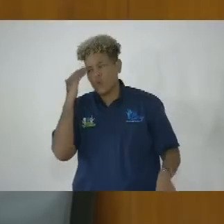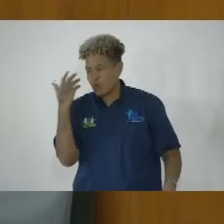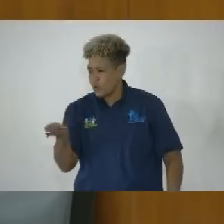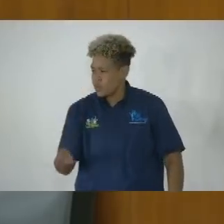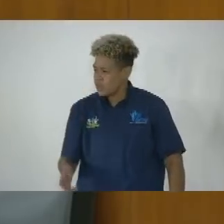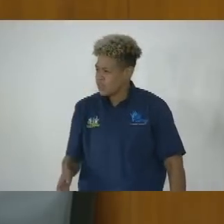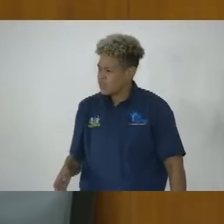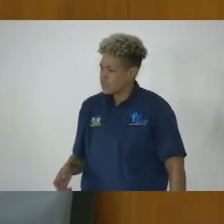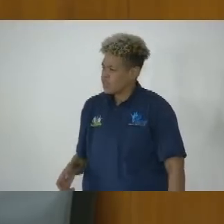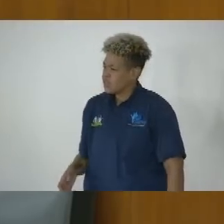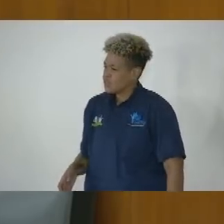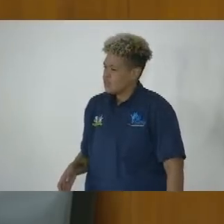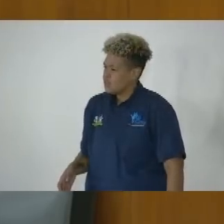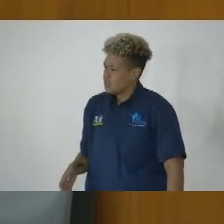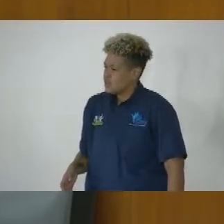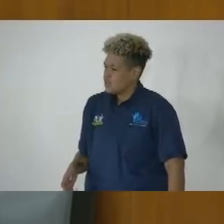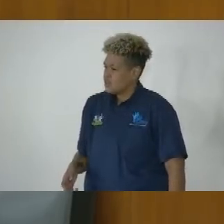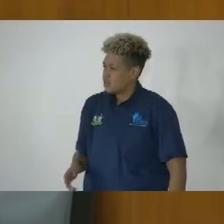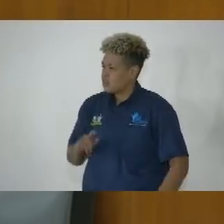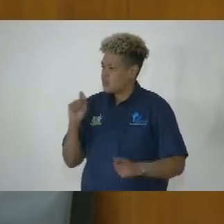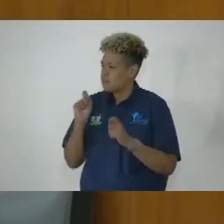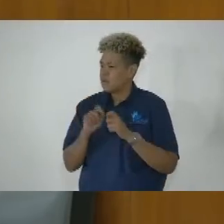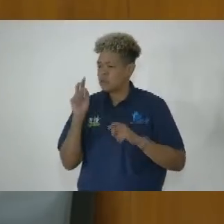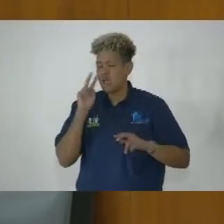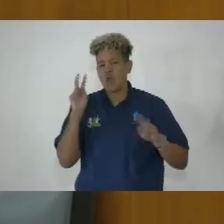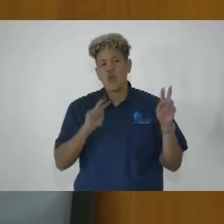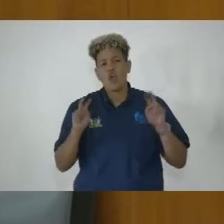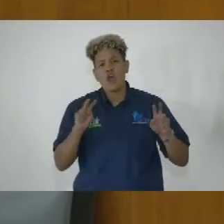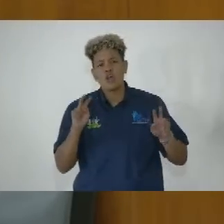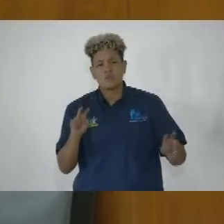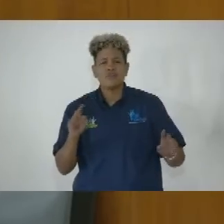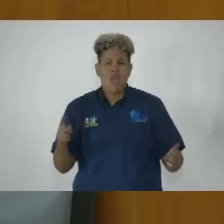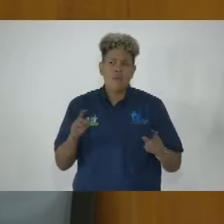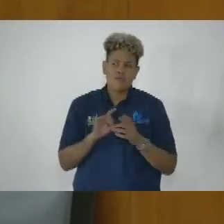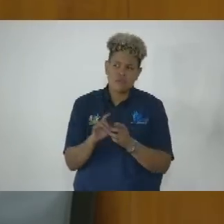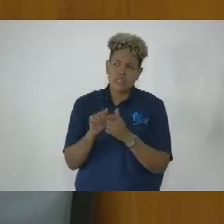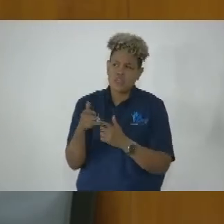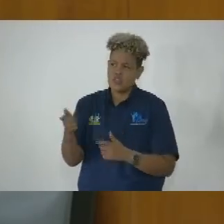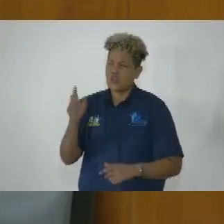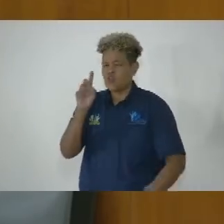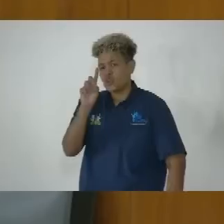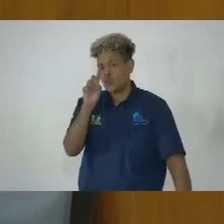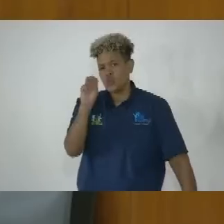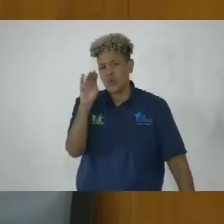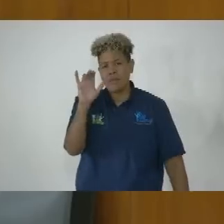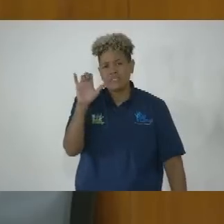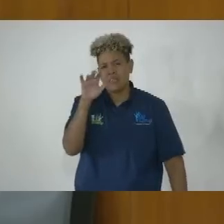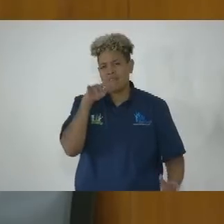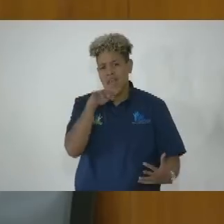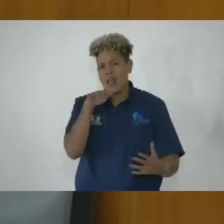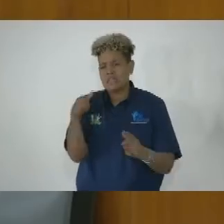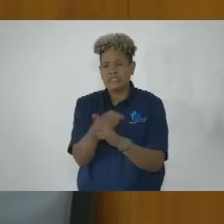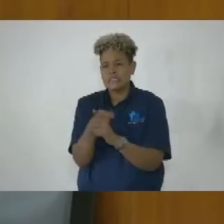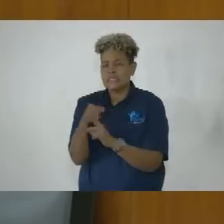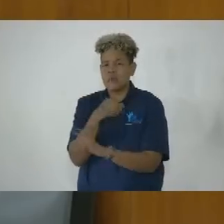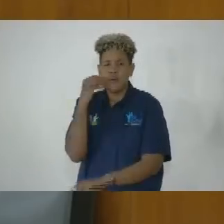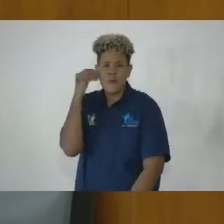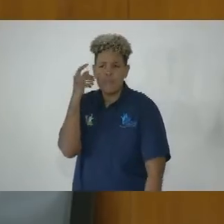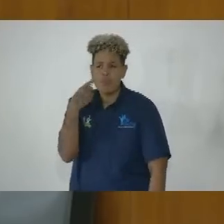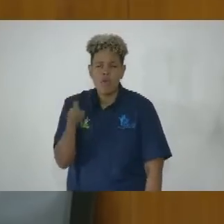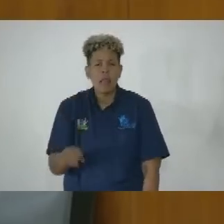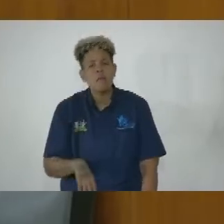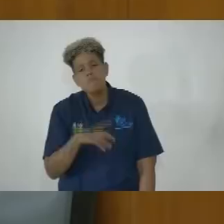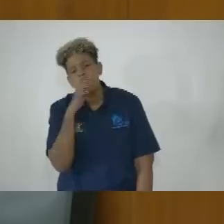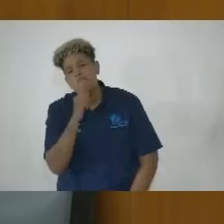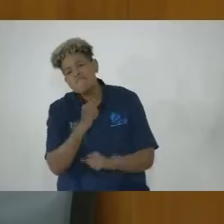a particular observation with respect to domestic violence. And I can speak